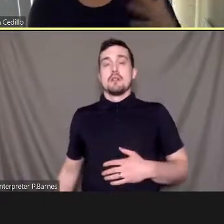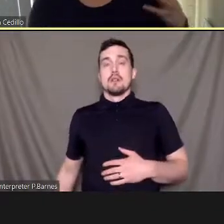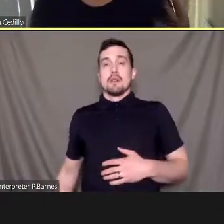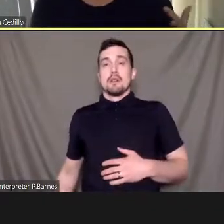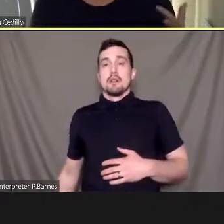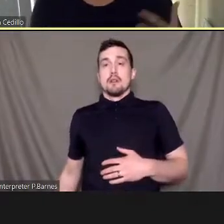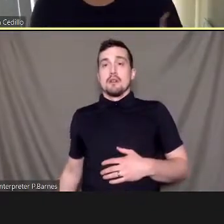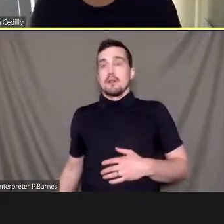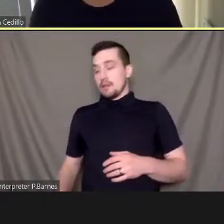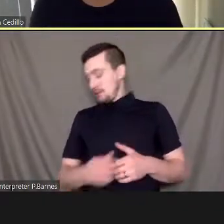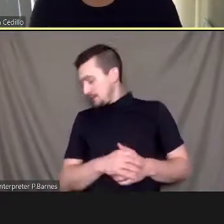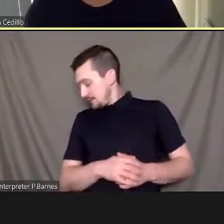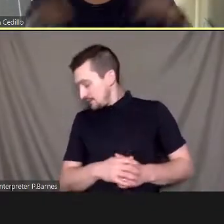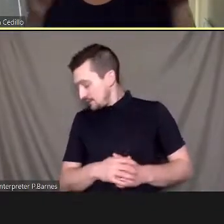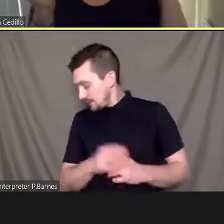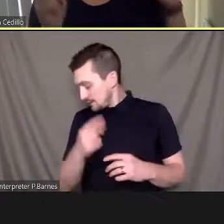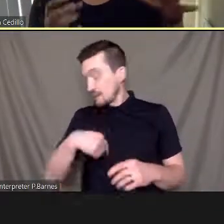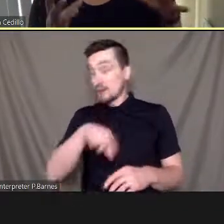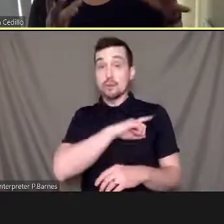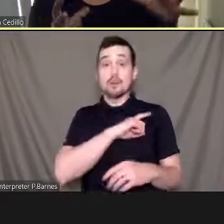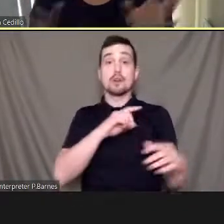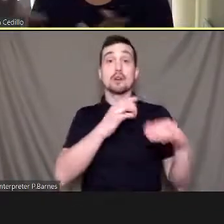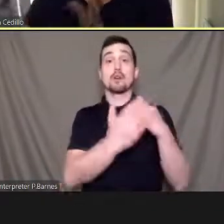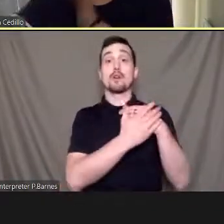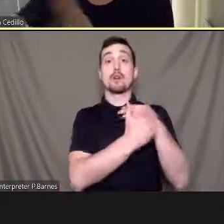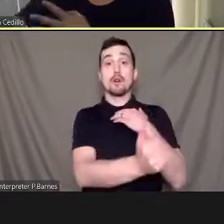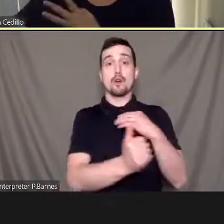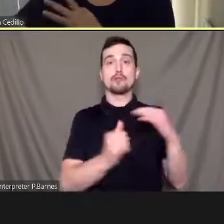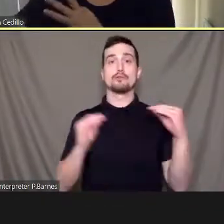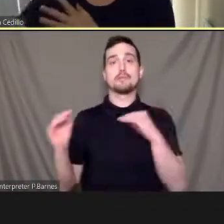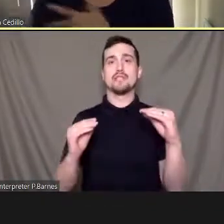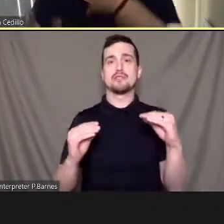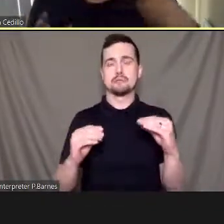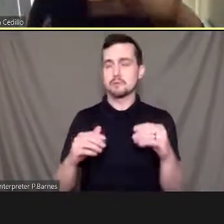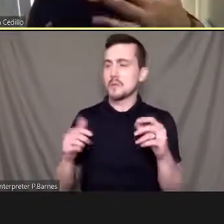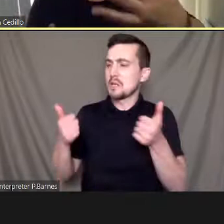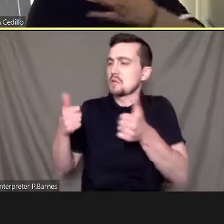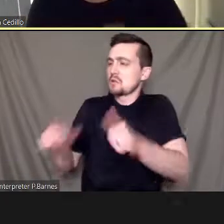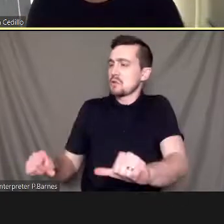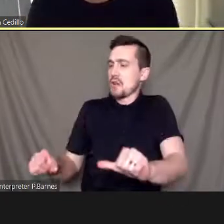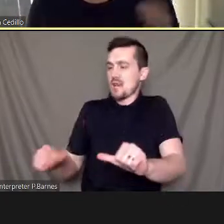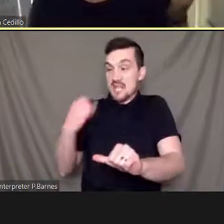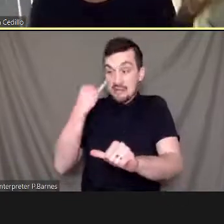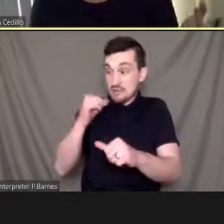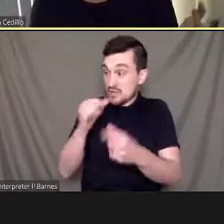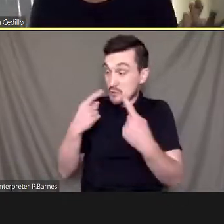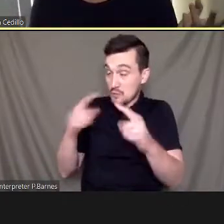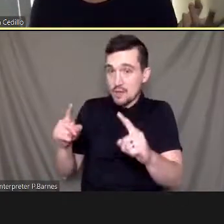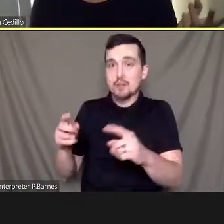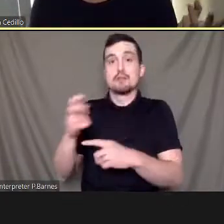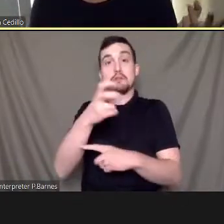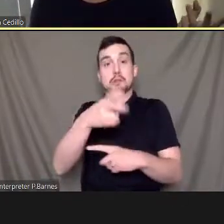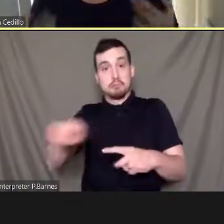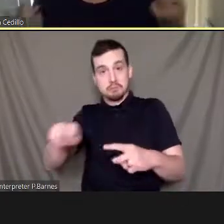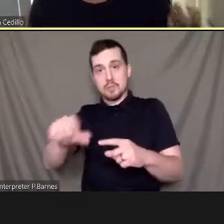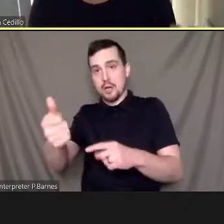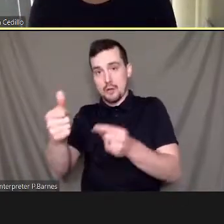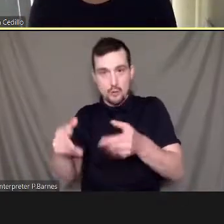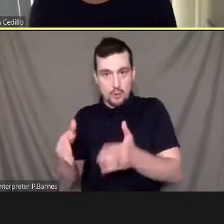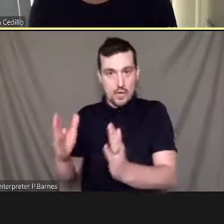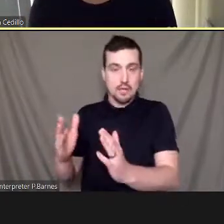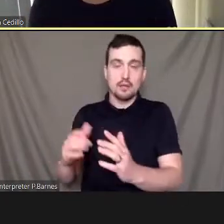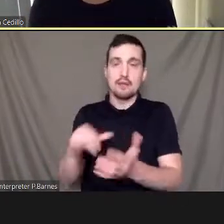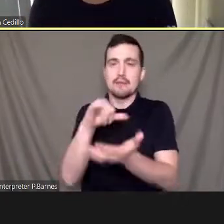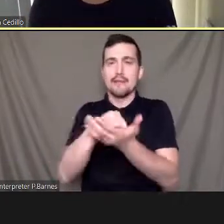places where we're called to teach and say, okay, see if it works this way. And if not, let's try it this way. And that's just part of what we